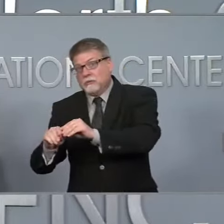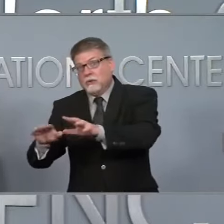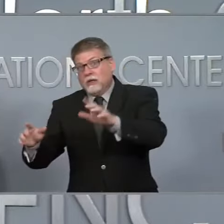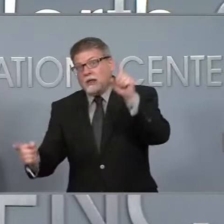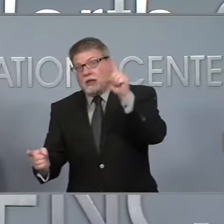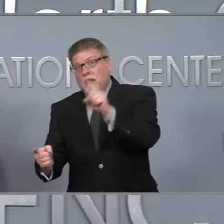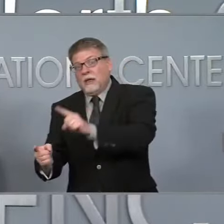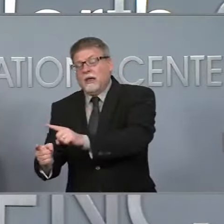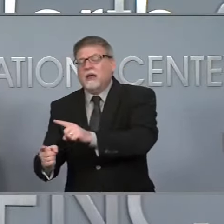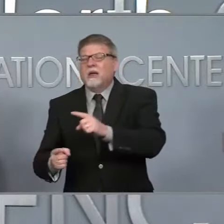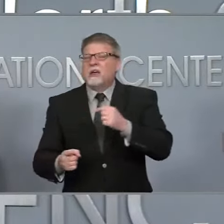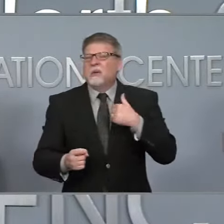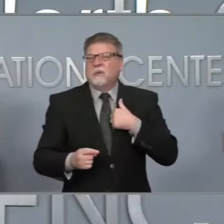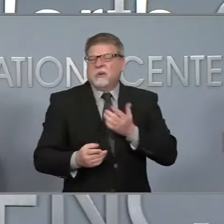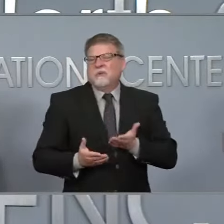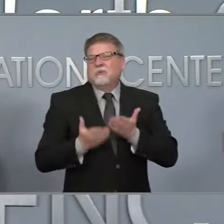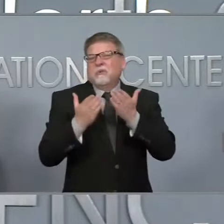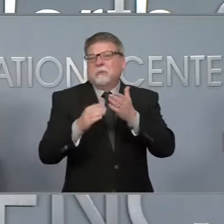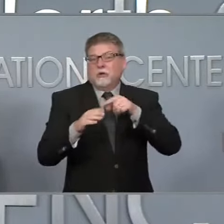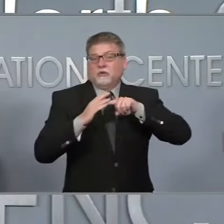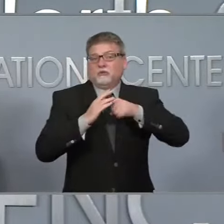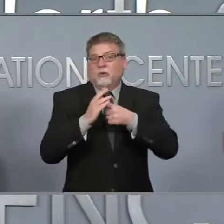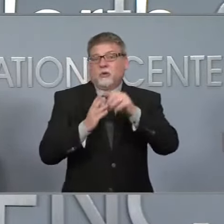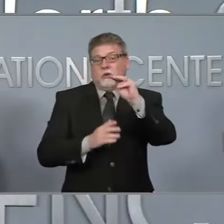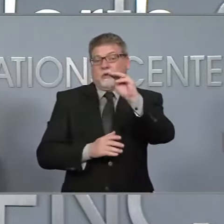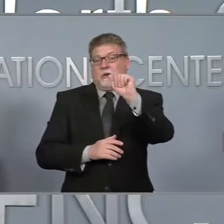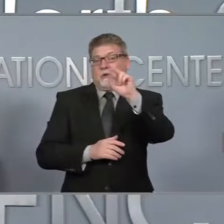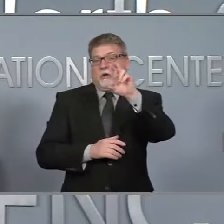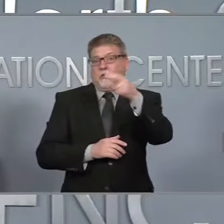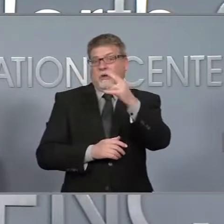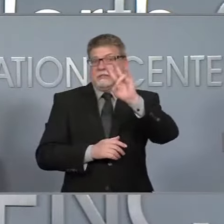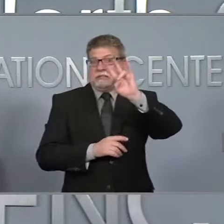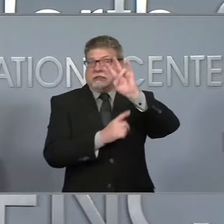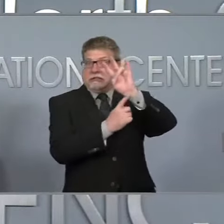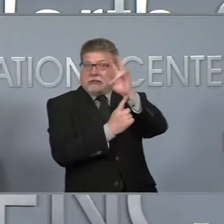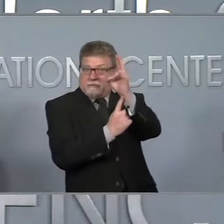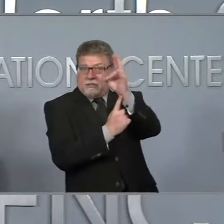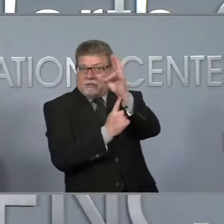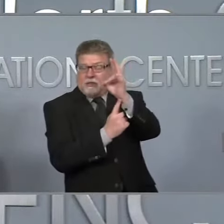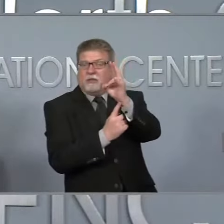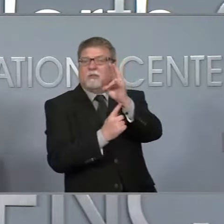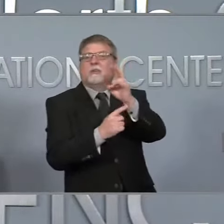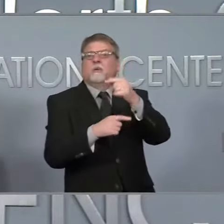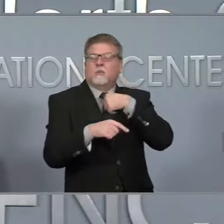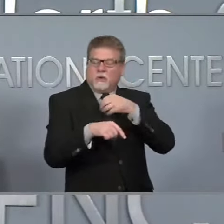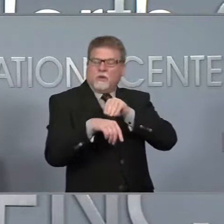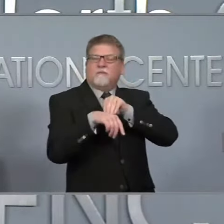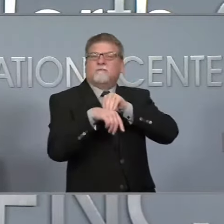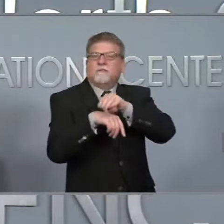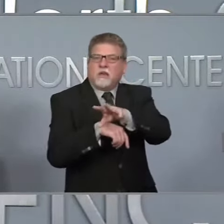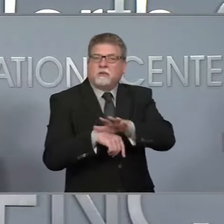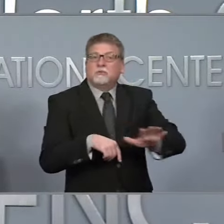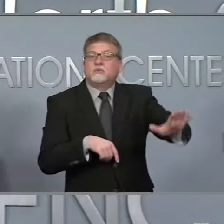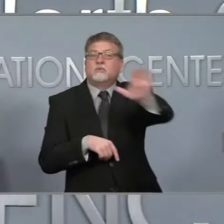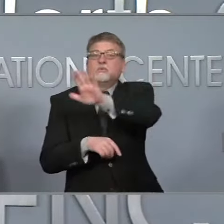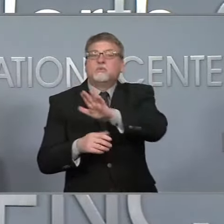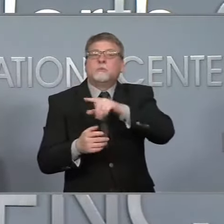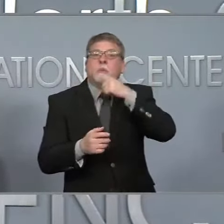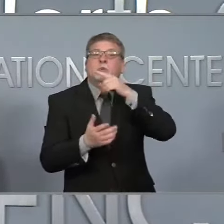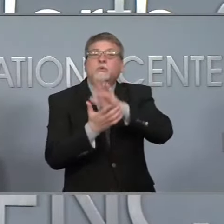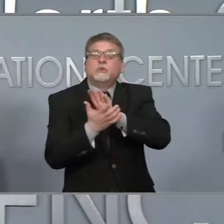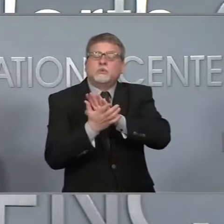consider moving to voluntary masking at the discretion of local authorities. We strongly recommend that schools